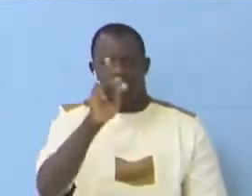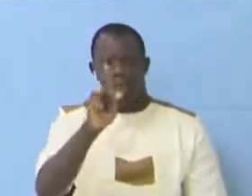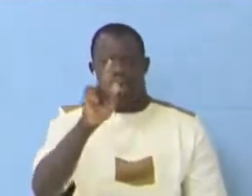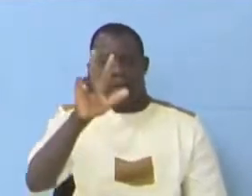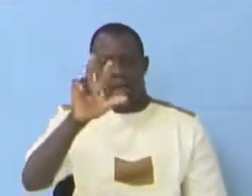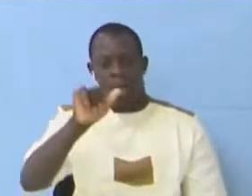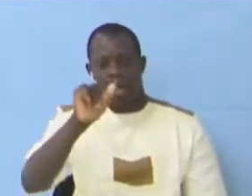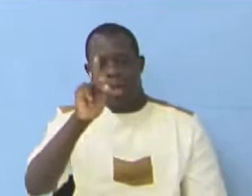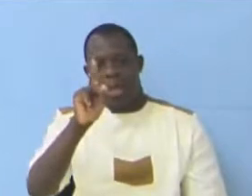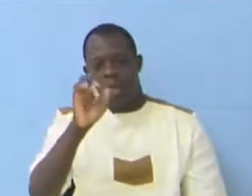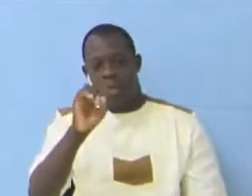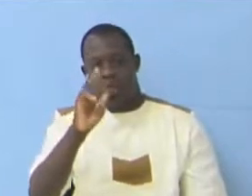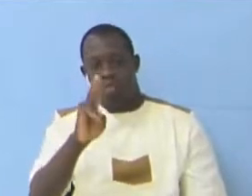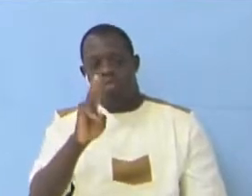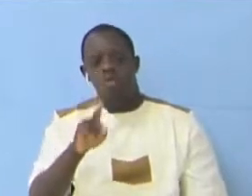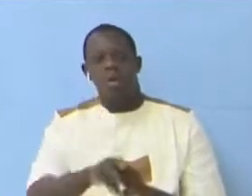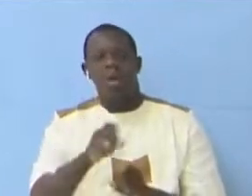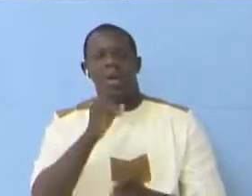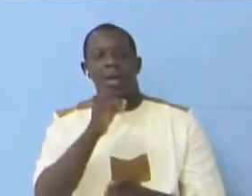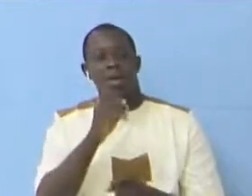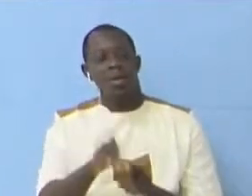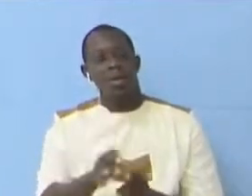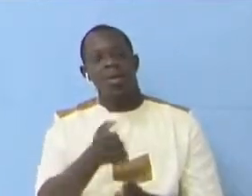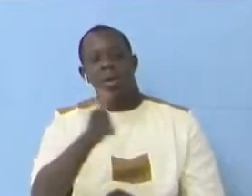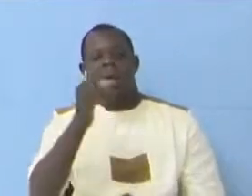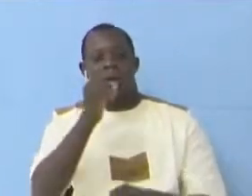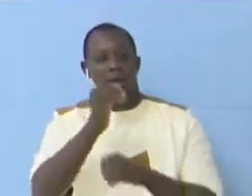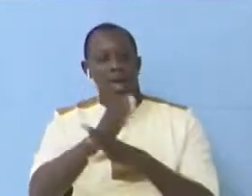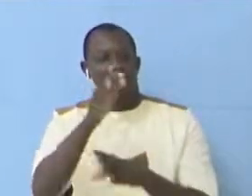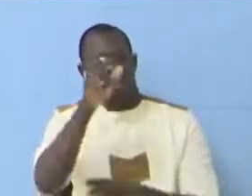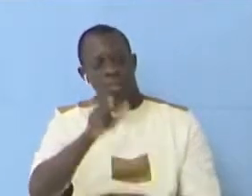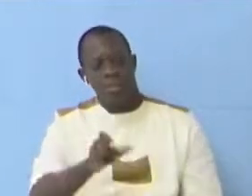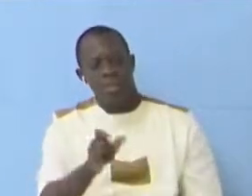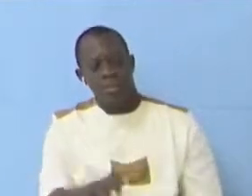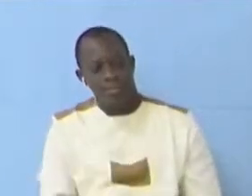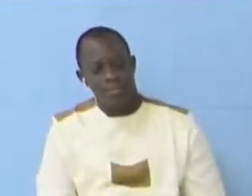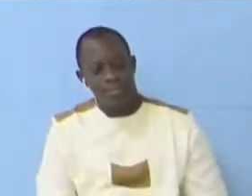Amtui Ajiekum, Ghanaian.